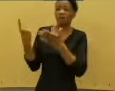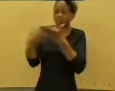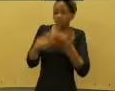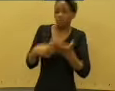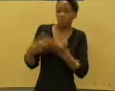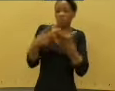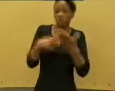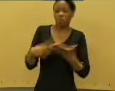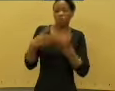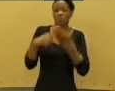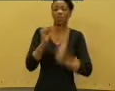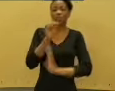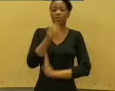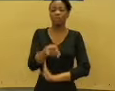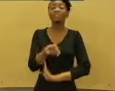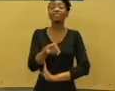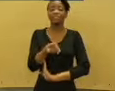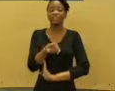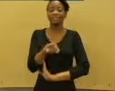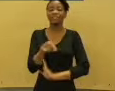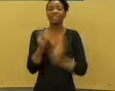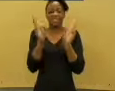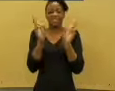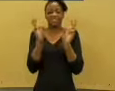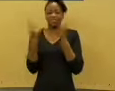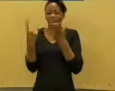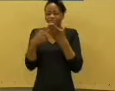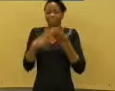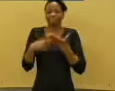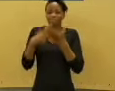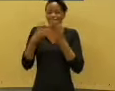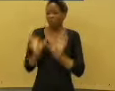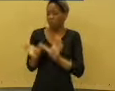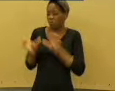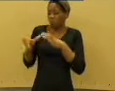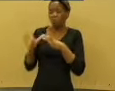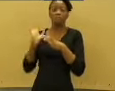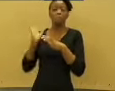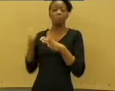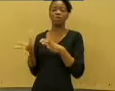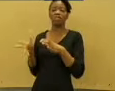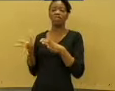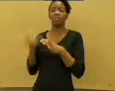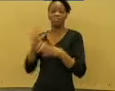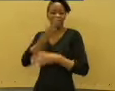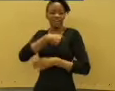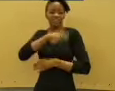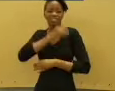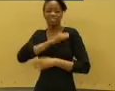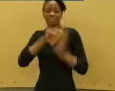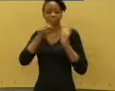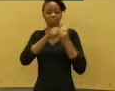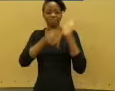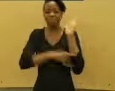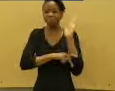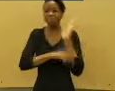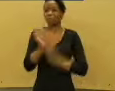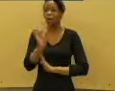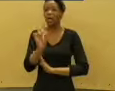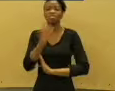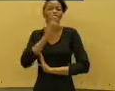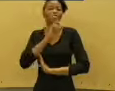almost discusses this issue in isolation. So, oh, what is the trans protocol? How can we use it? But